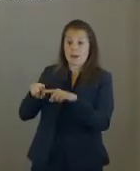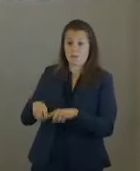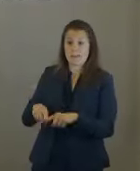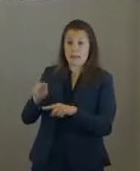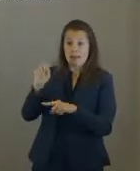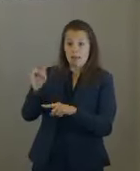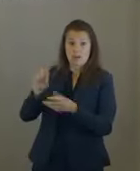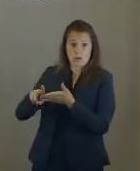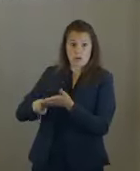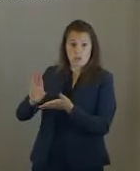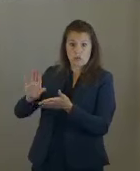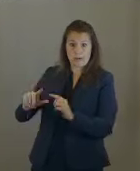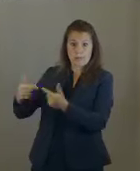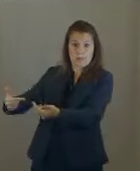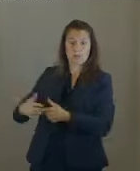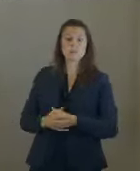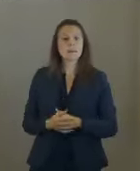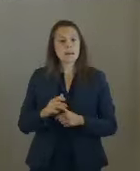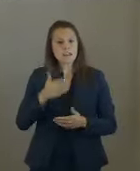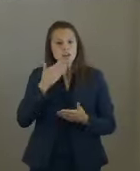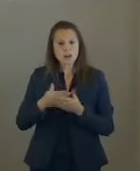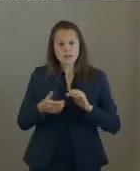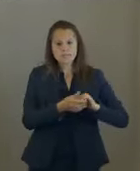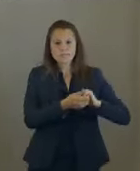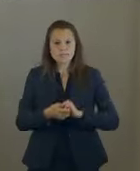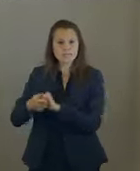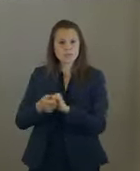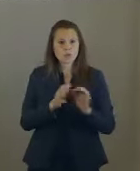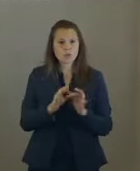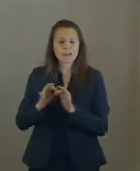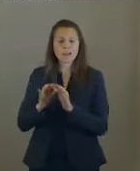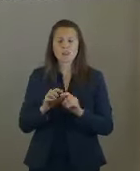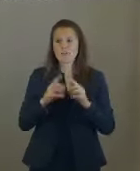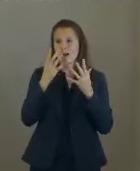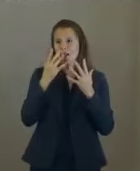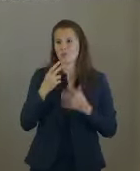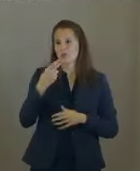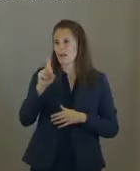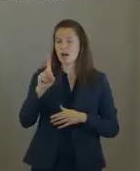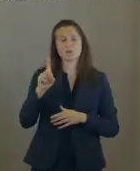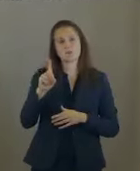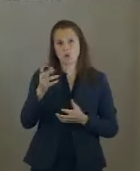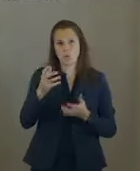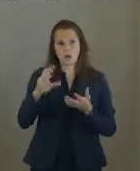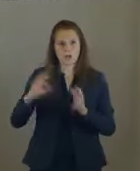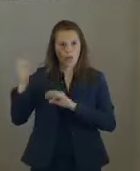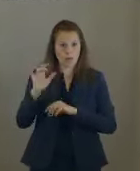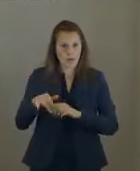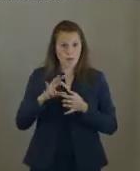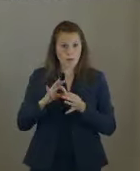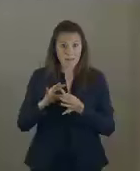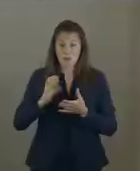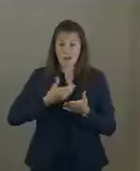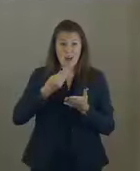them to do their piece. It's a symbiotic relationship, and unfortunately, HUD is threatening that. Our funding is